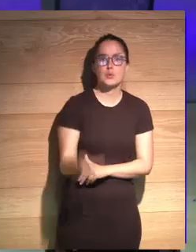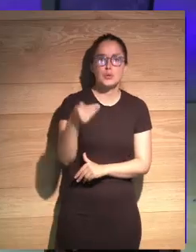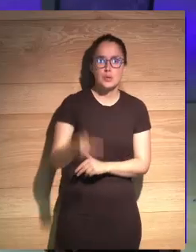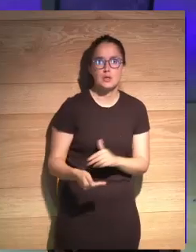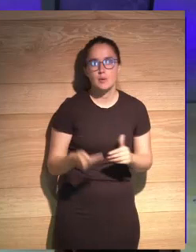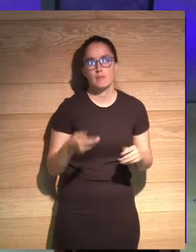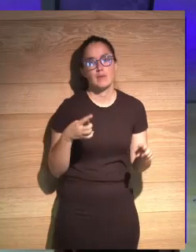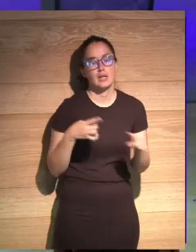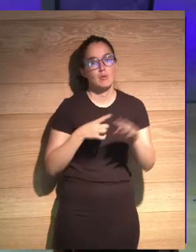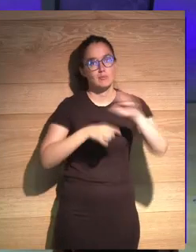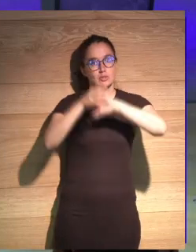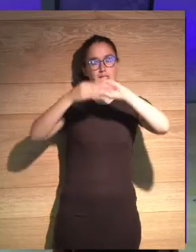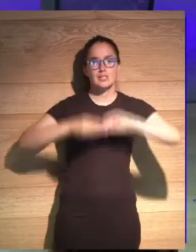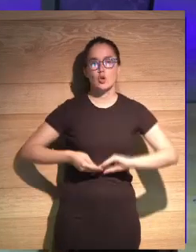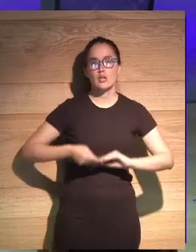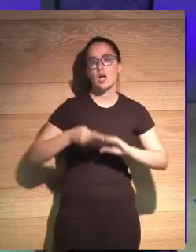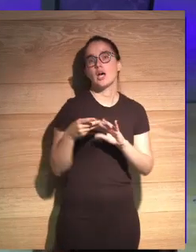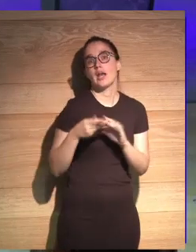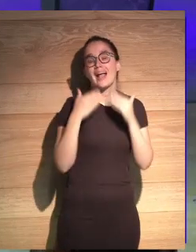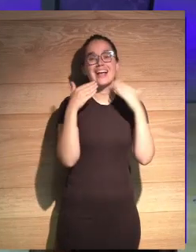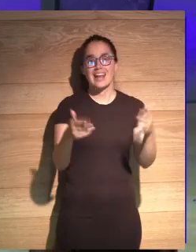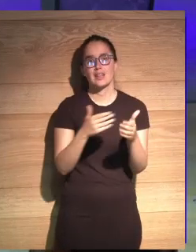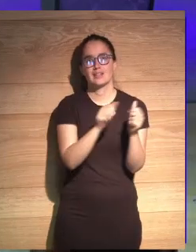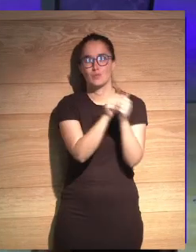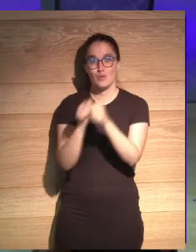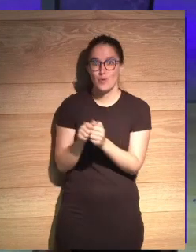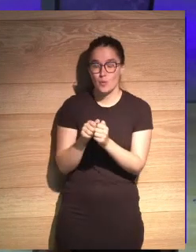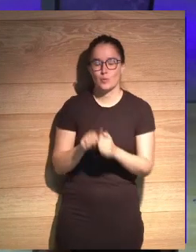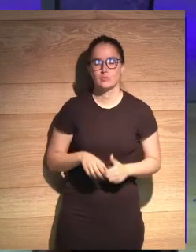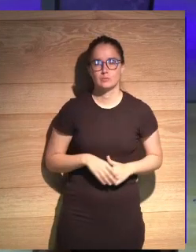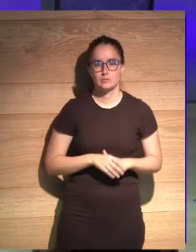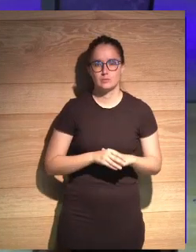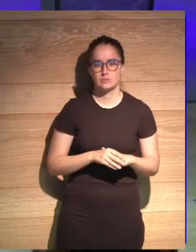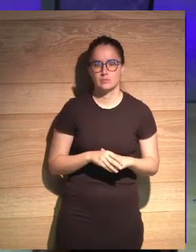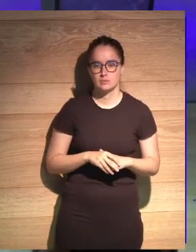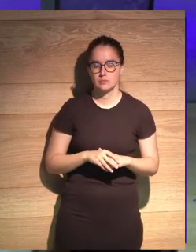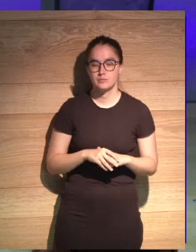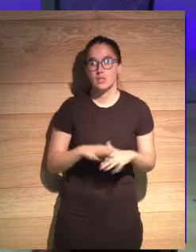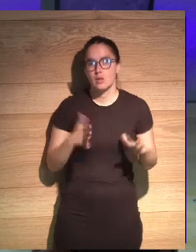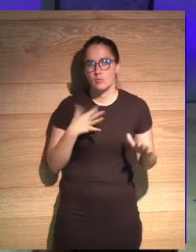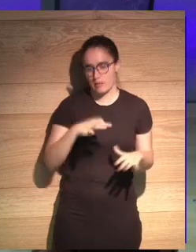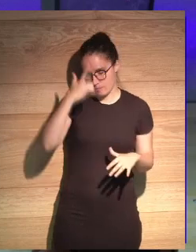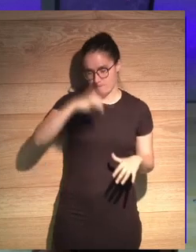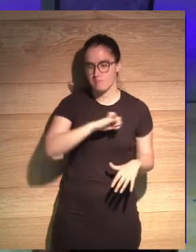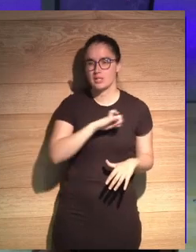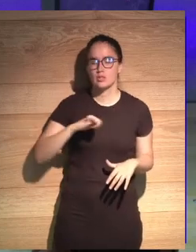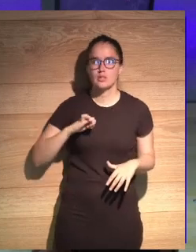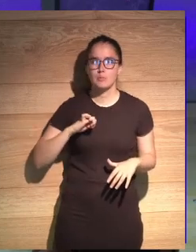points. And I think the social part is very important, and it can be developed with this kind of games.